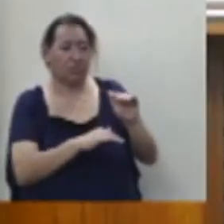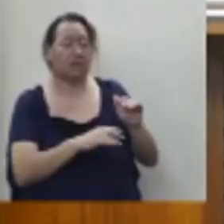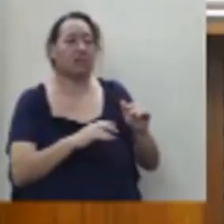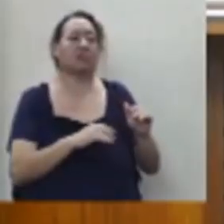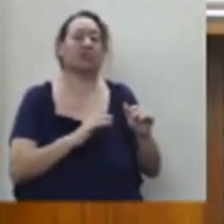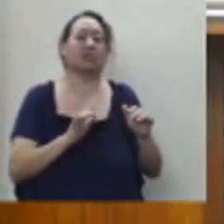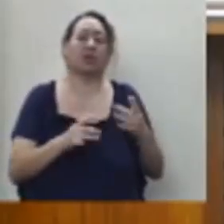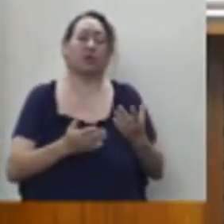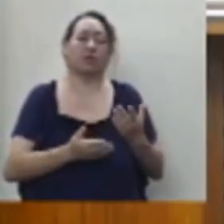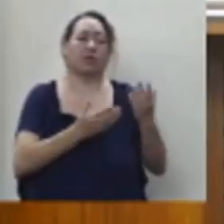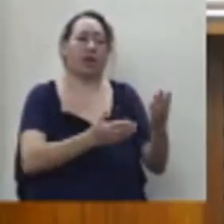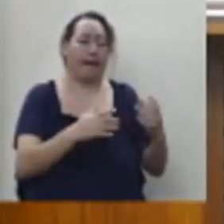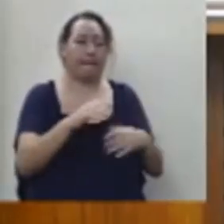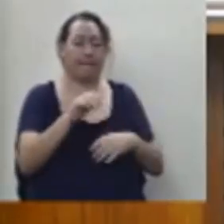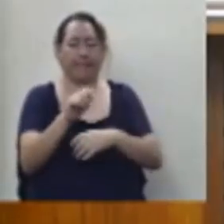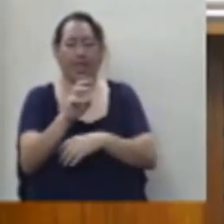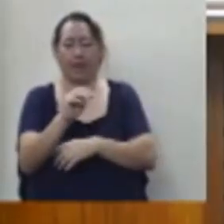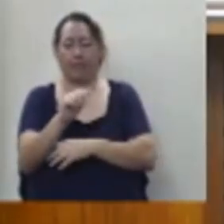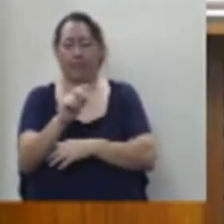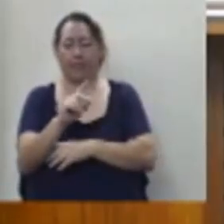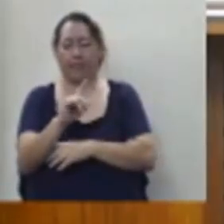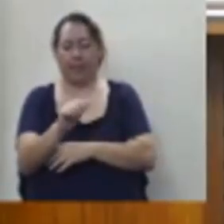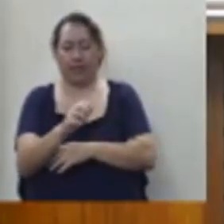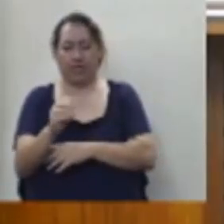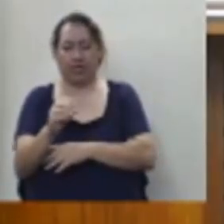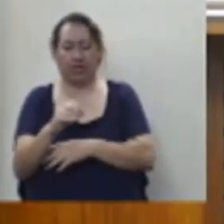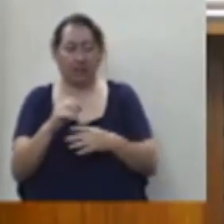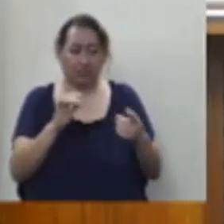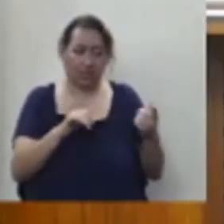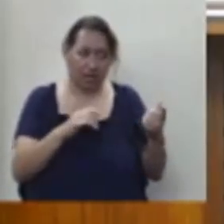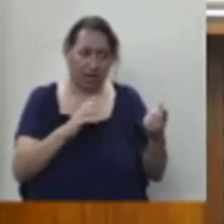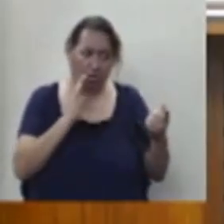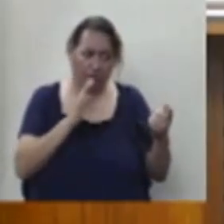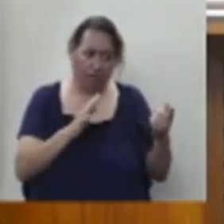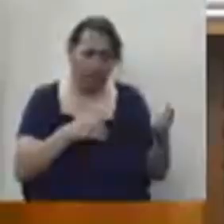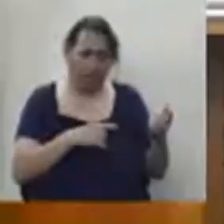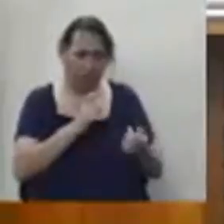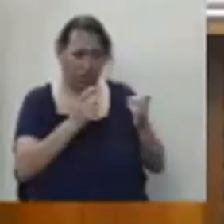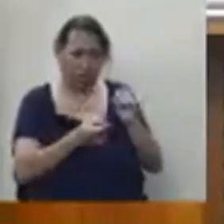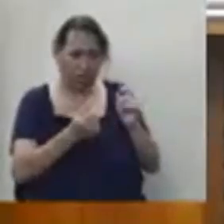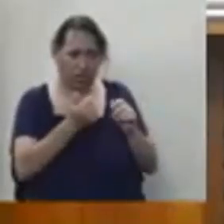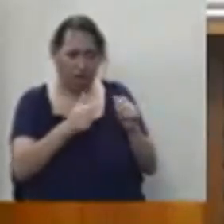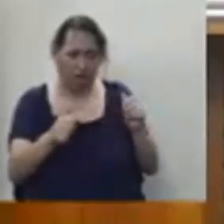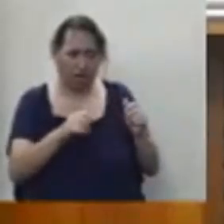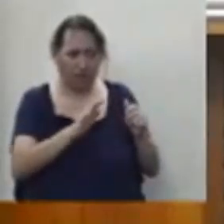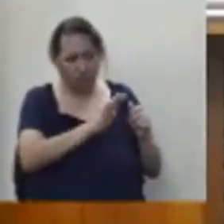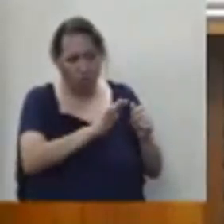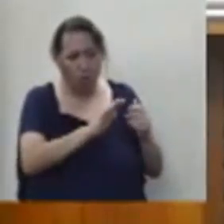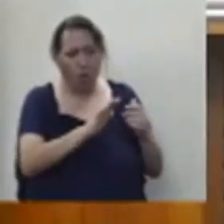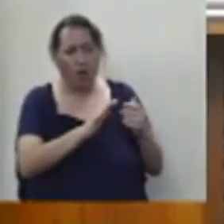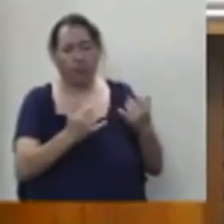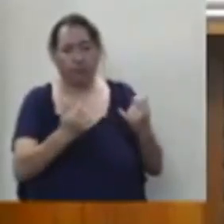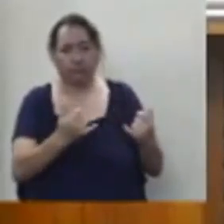reaction is to that, and is that going to change any of your current programs, such as the